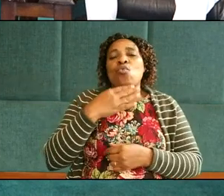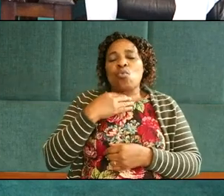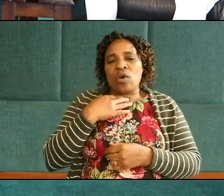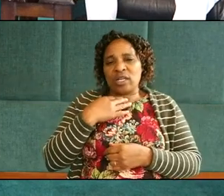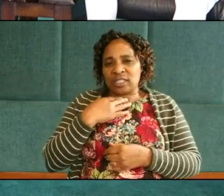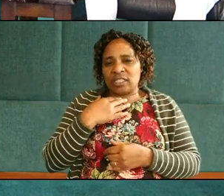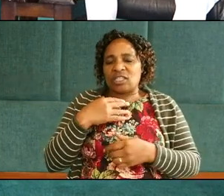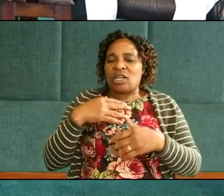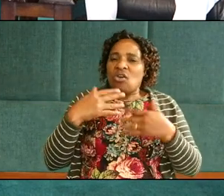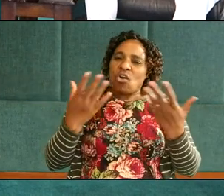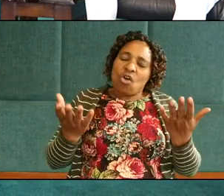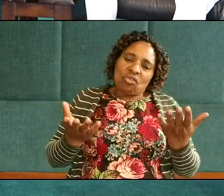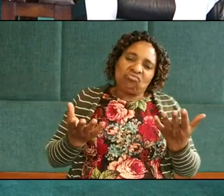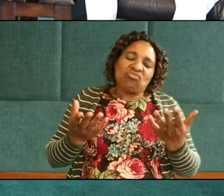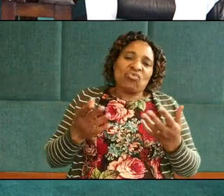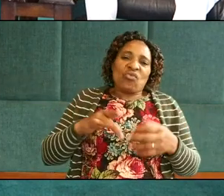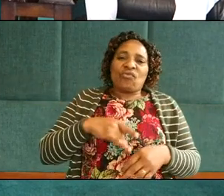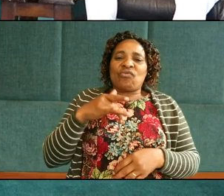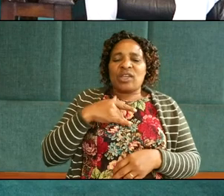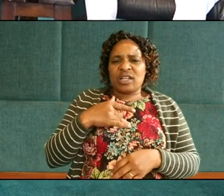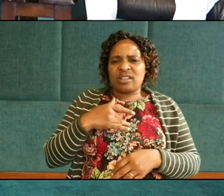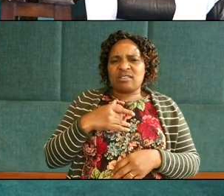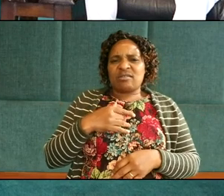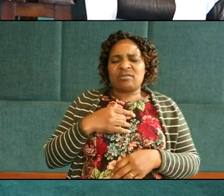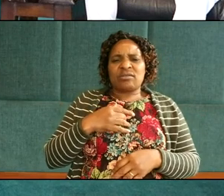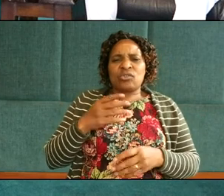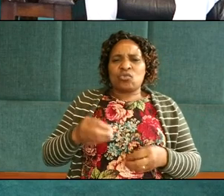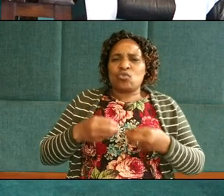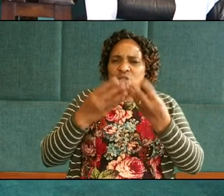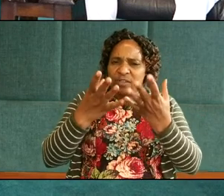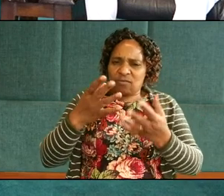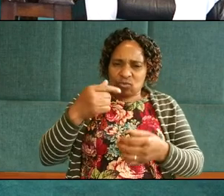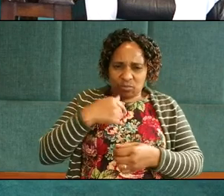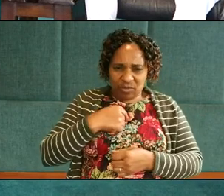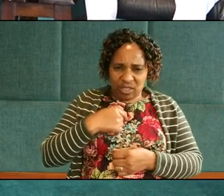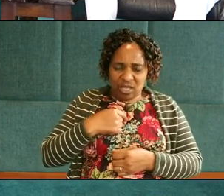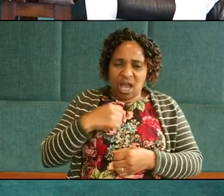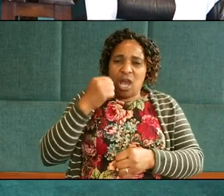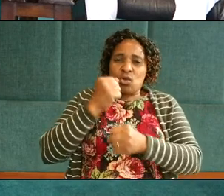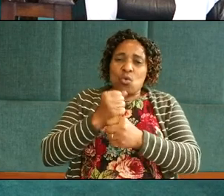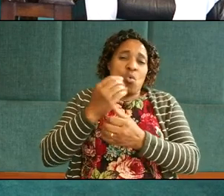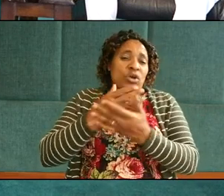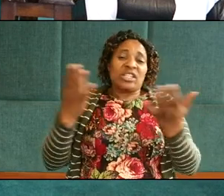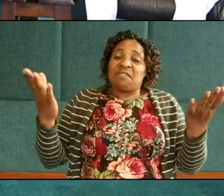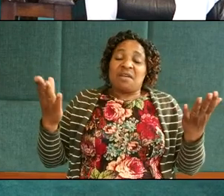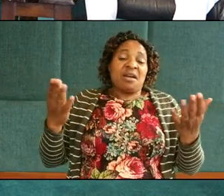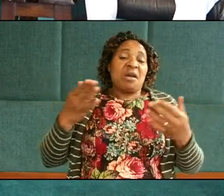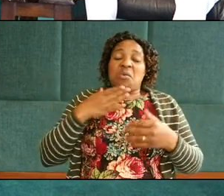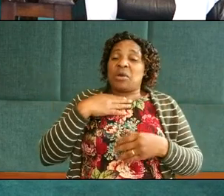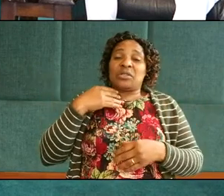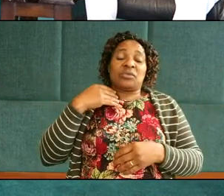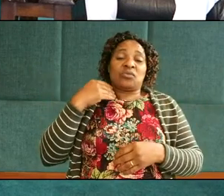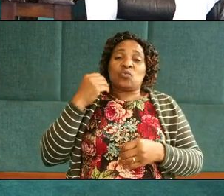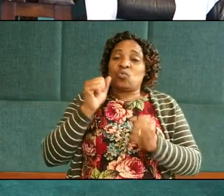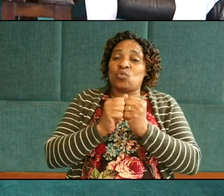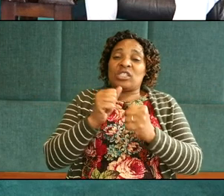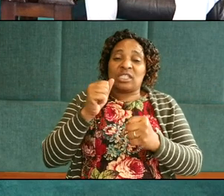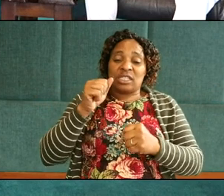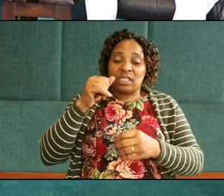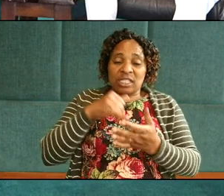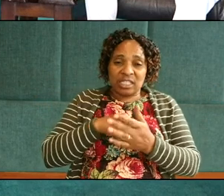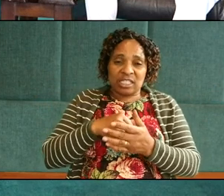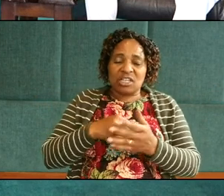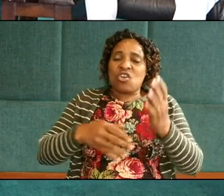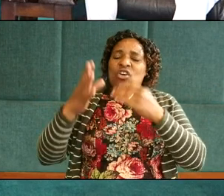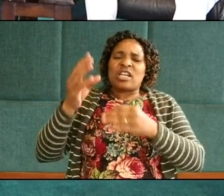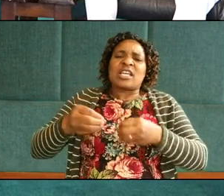I'd dictate? No, you gave it to me. I do whatever I want with it. So God gave us